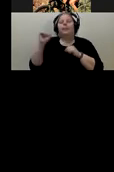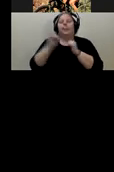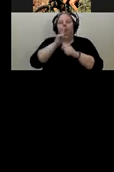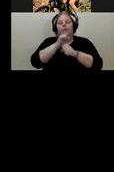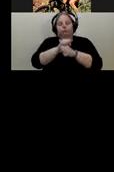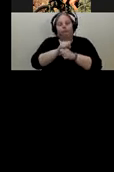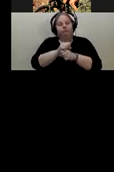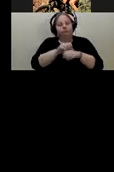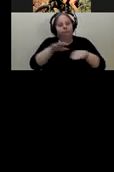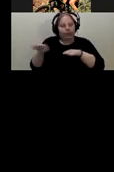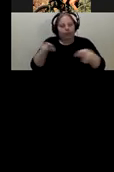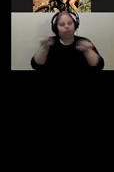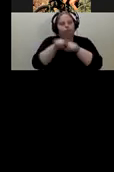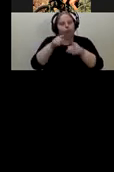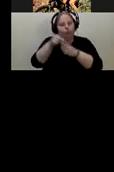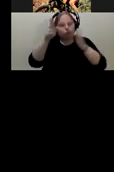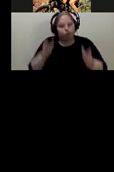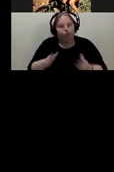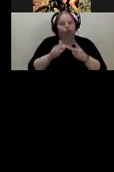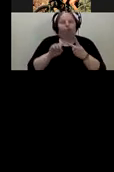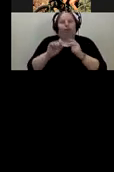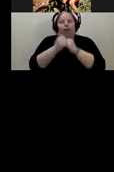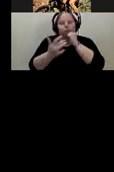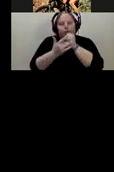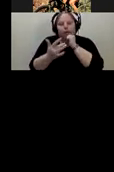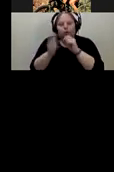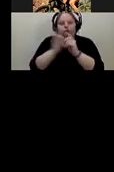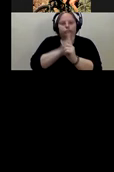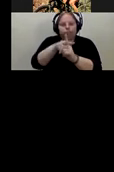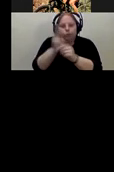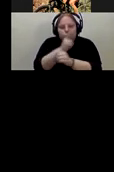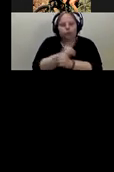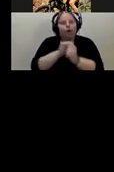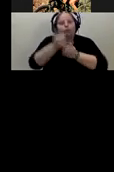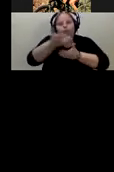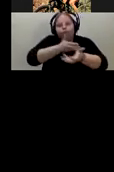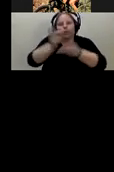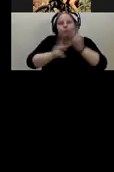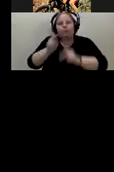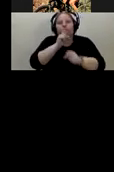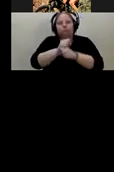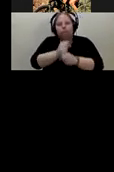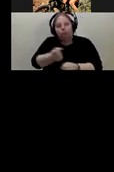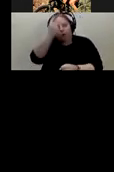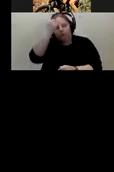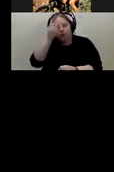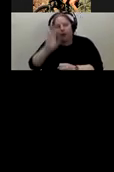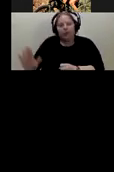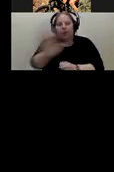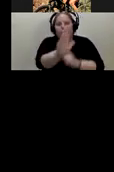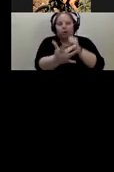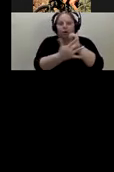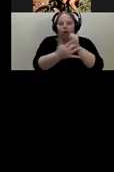professionalism, how we use technology, how we interact with people and understand and respect their knowledge of